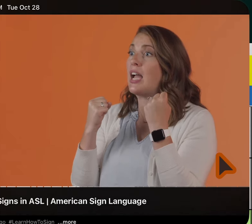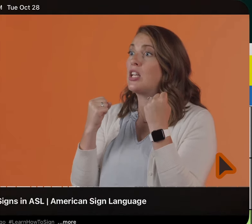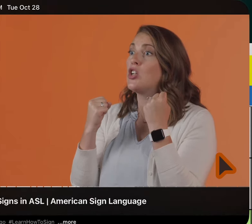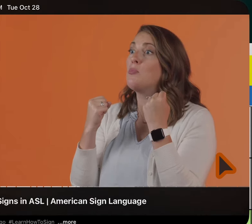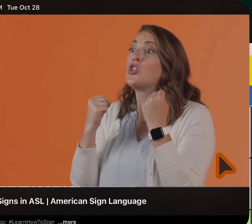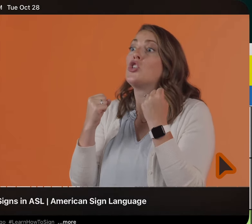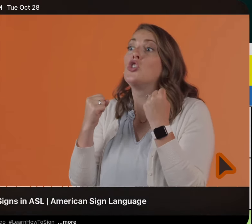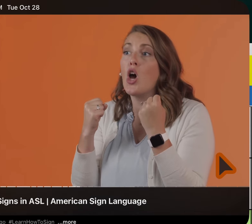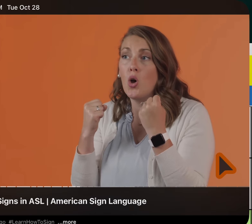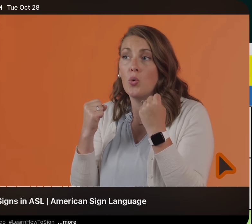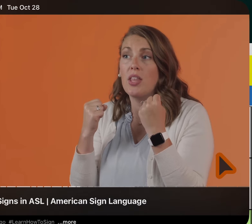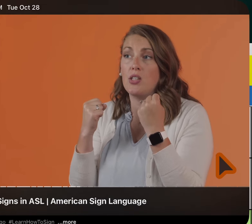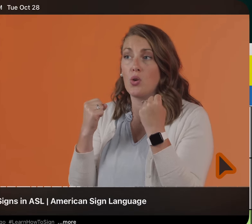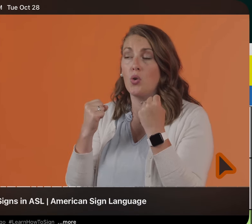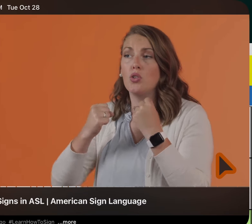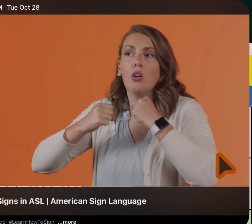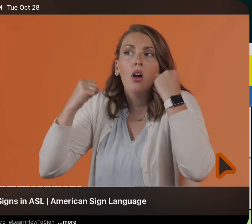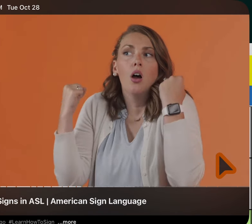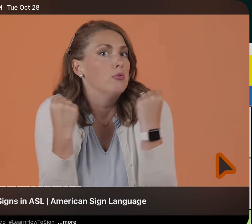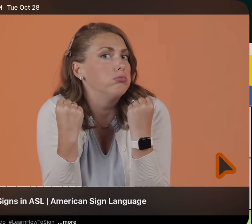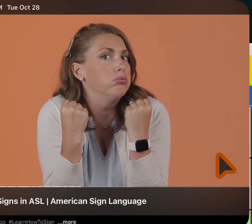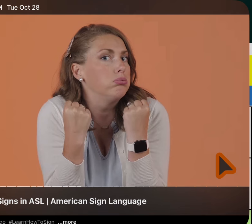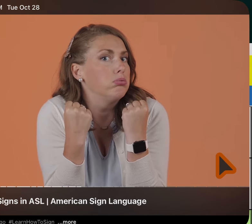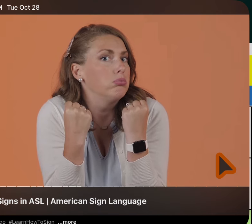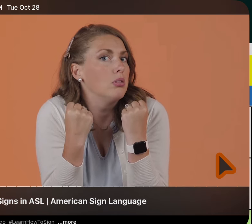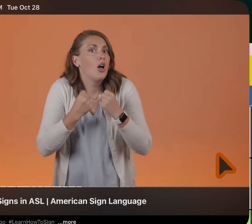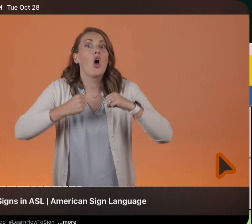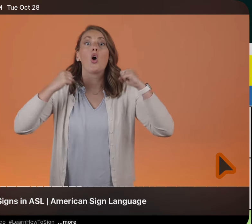this sign, you must show that it's cold.